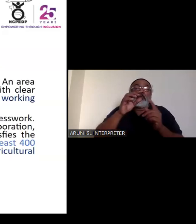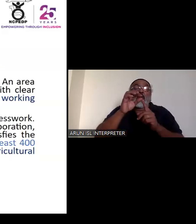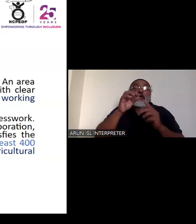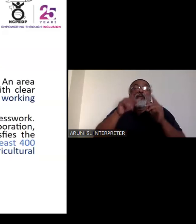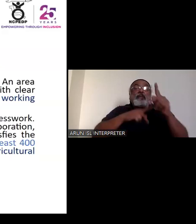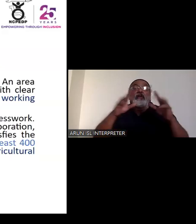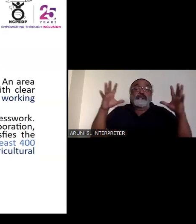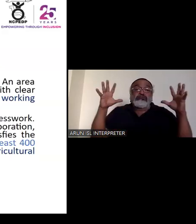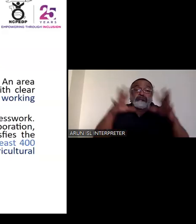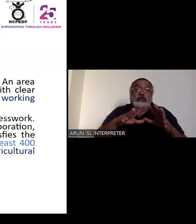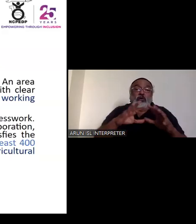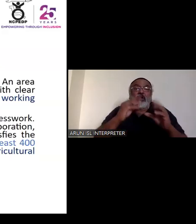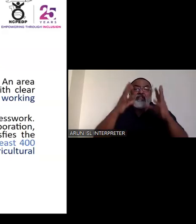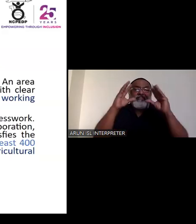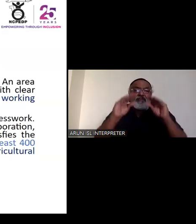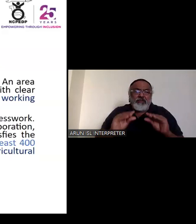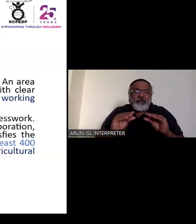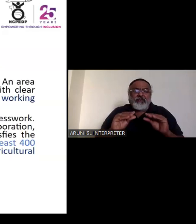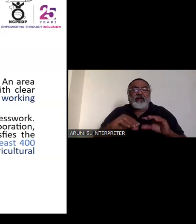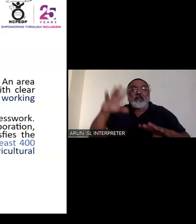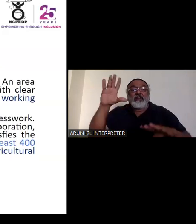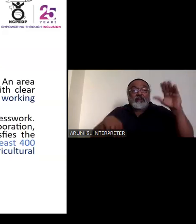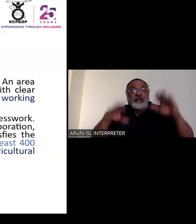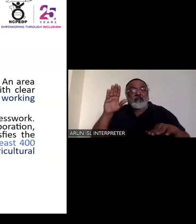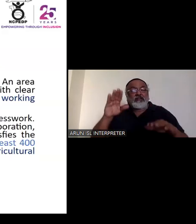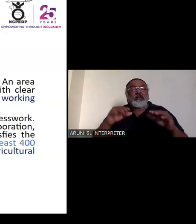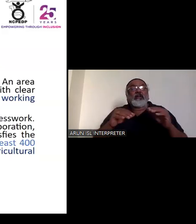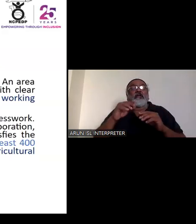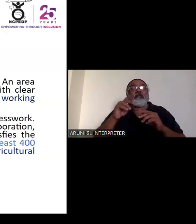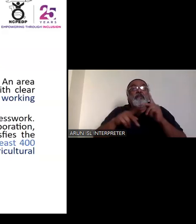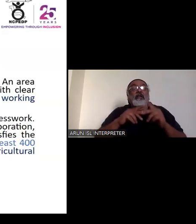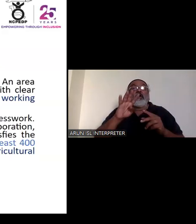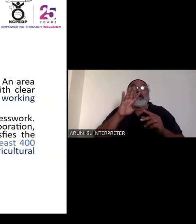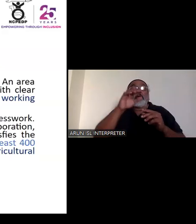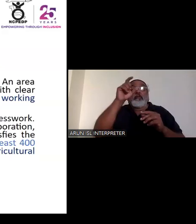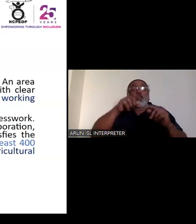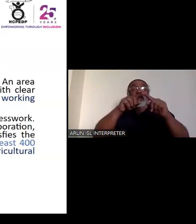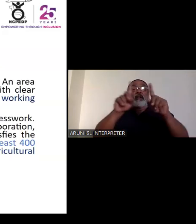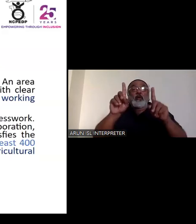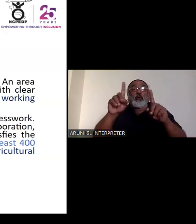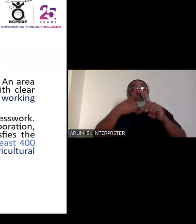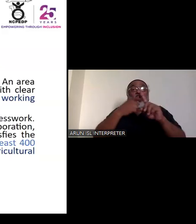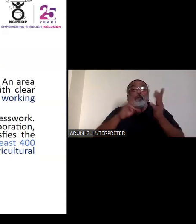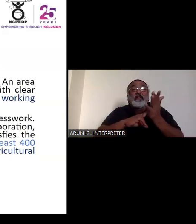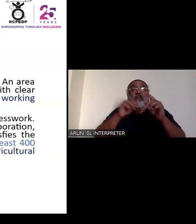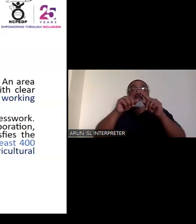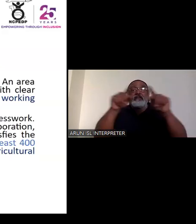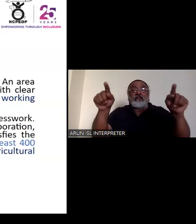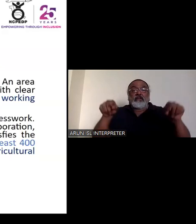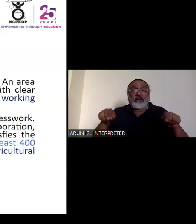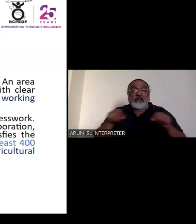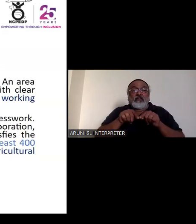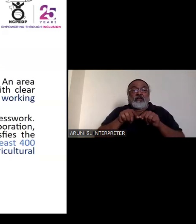village. And the density has to be less than 400 square persons per square